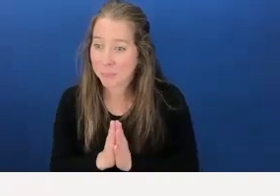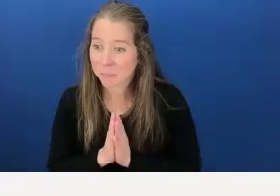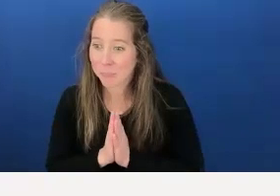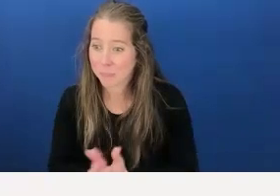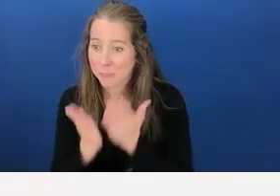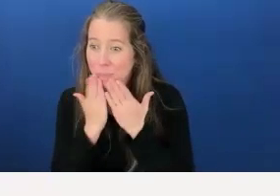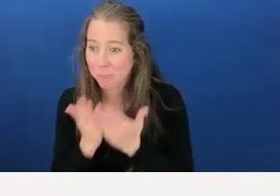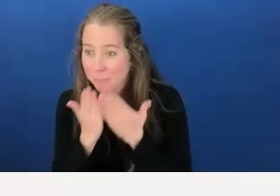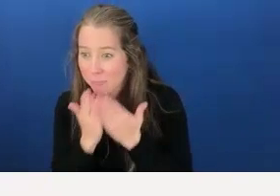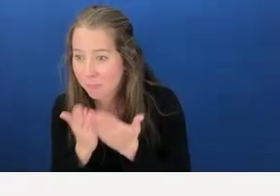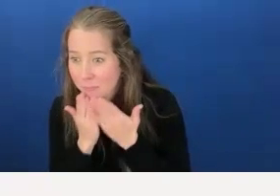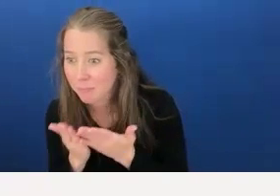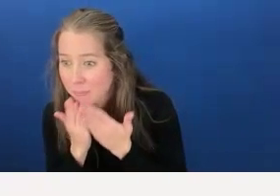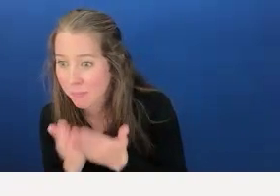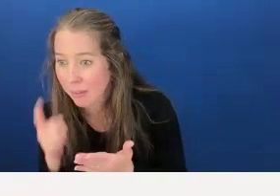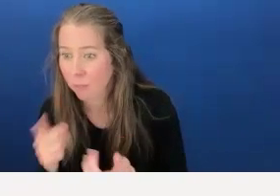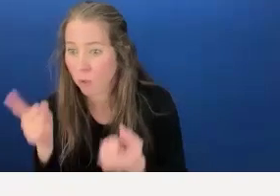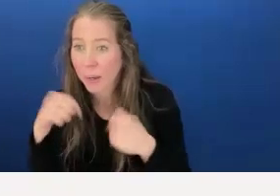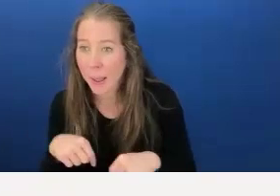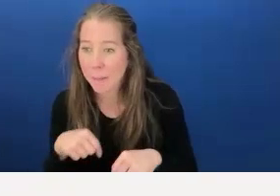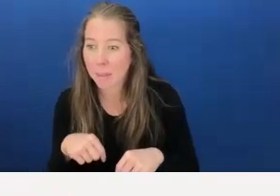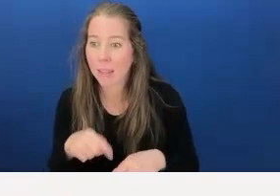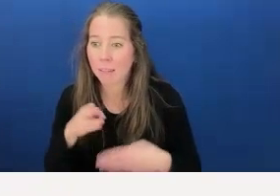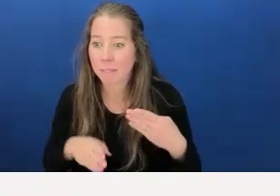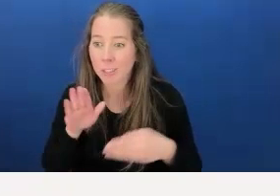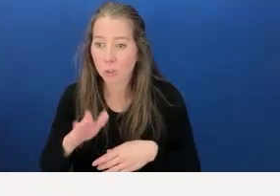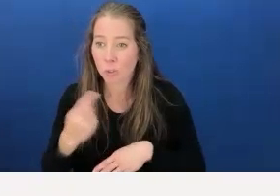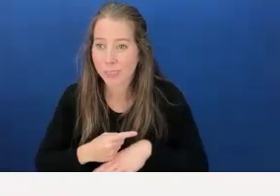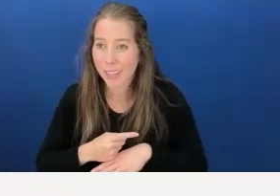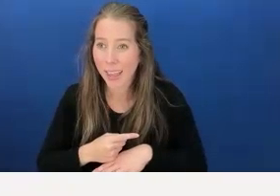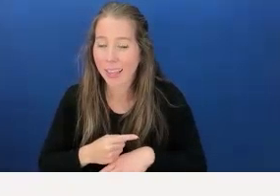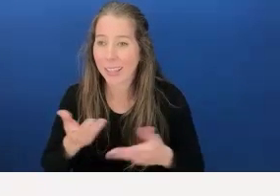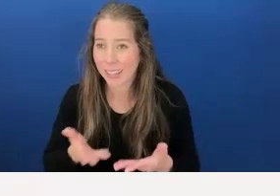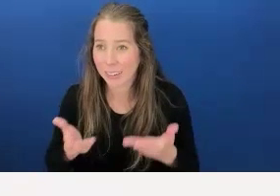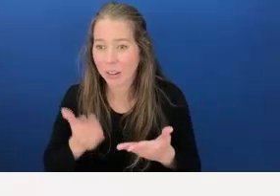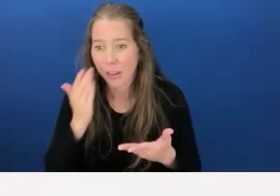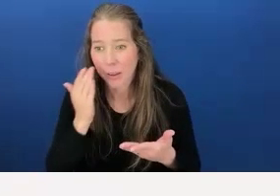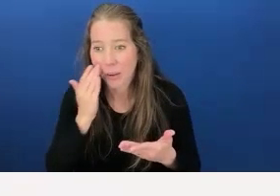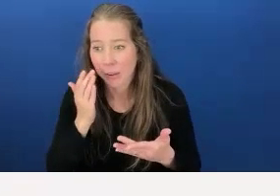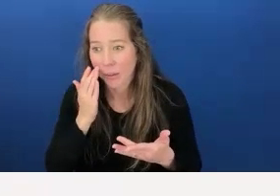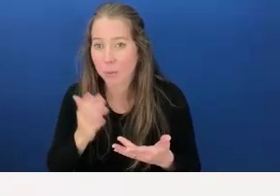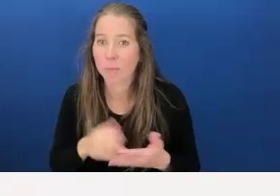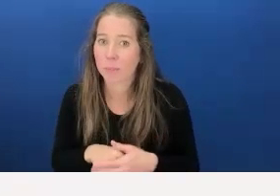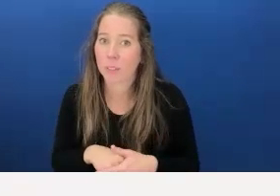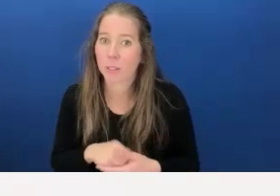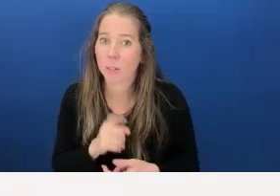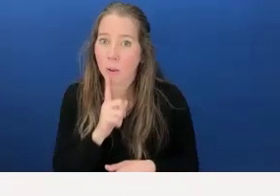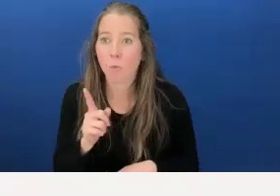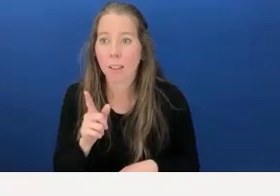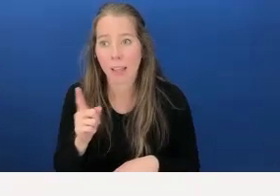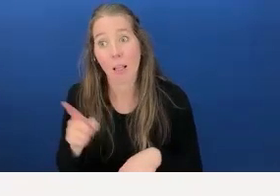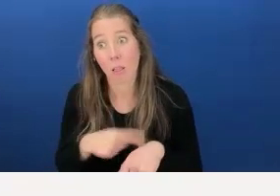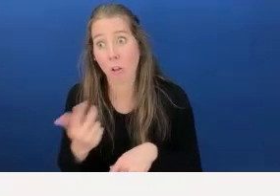thank you again for coming and for finishing your day with us. I know that it's actually been a long 3